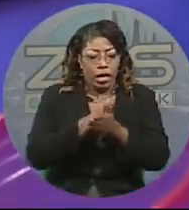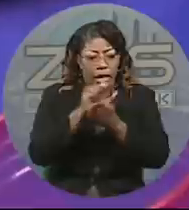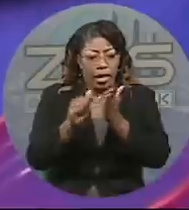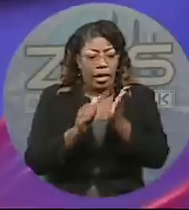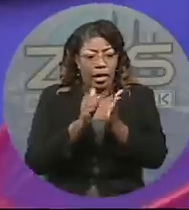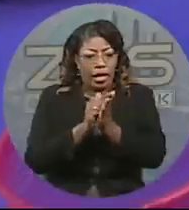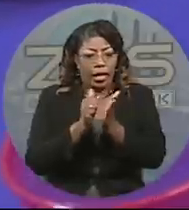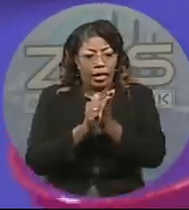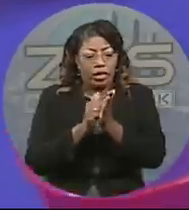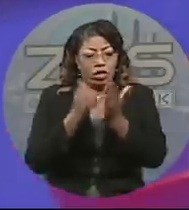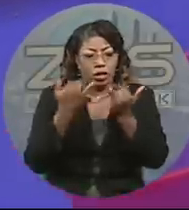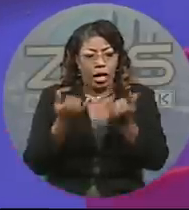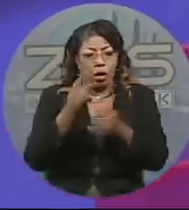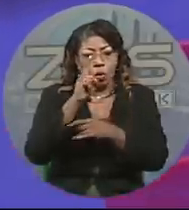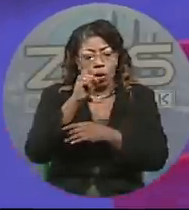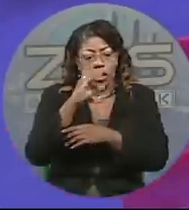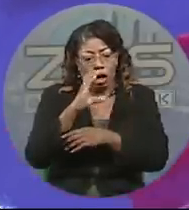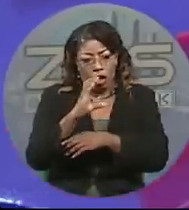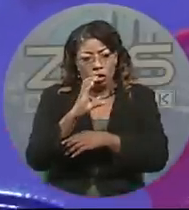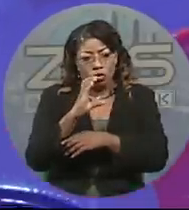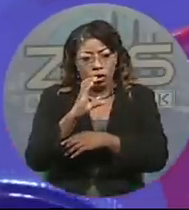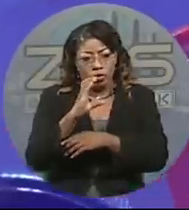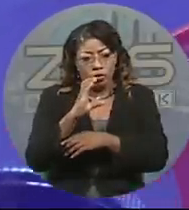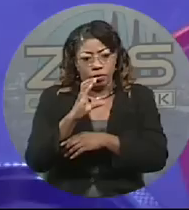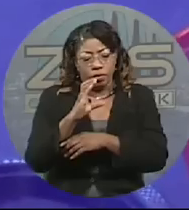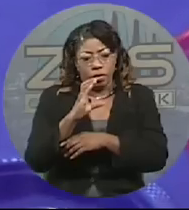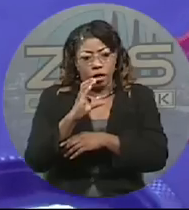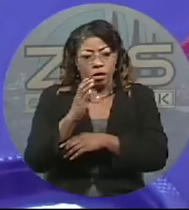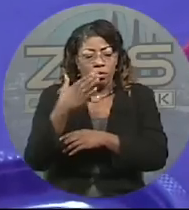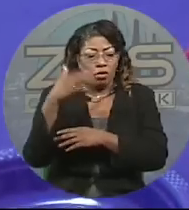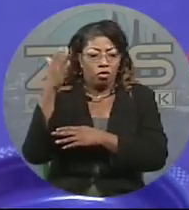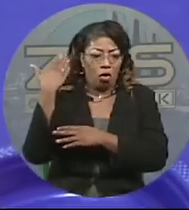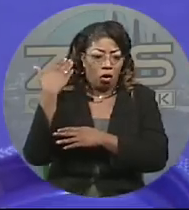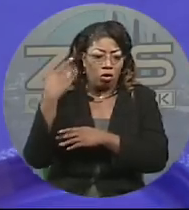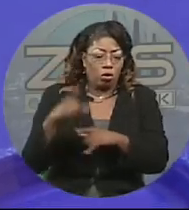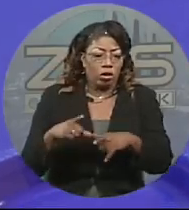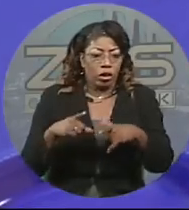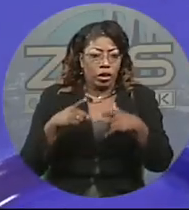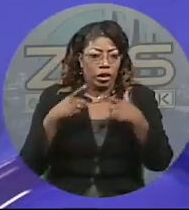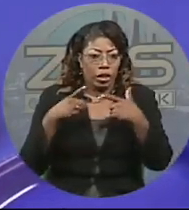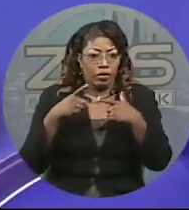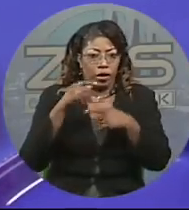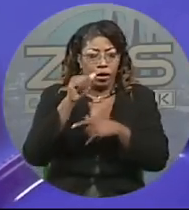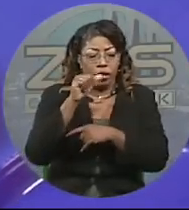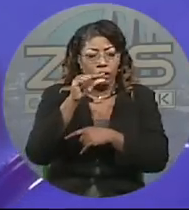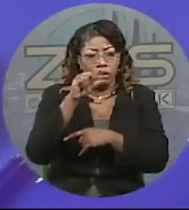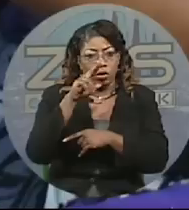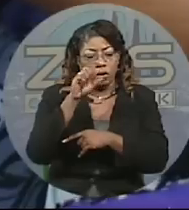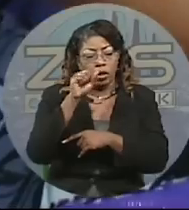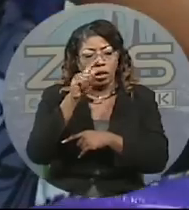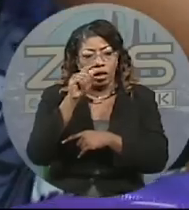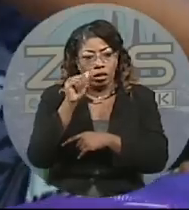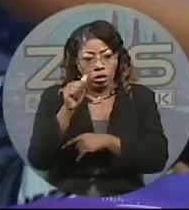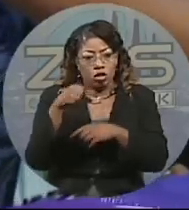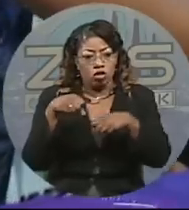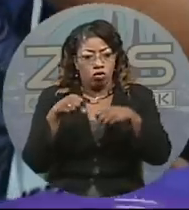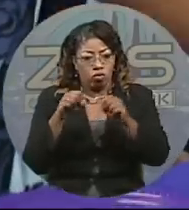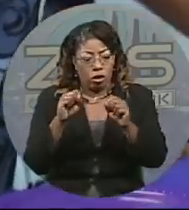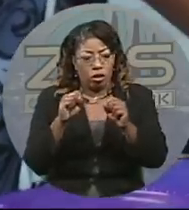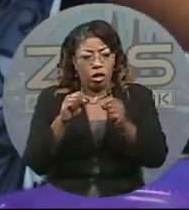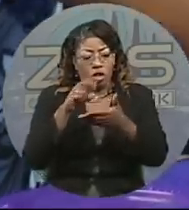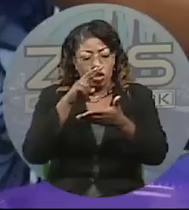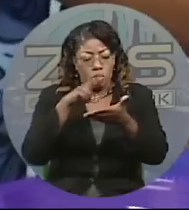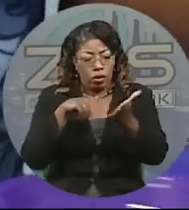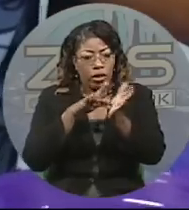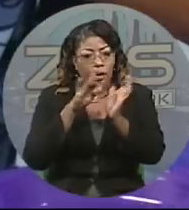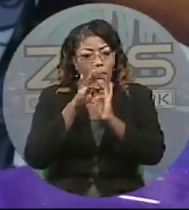107 this week. Miss Edgecombe spent her days living in Augusta Street, taking care of her many kids. She loves to quote scripture, and she still sings hymns